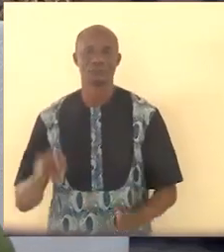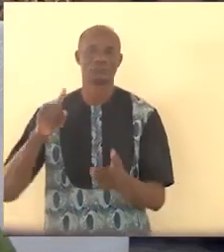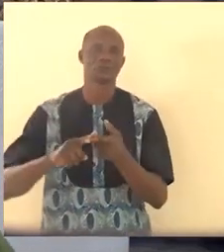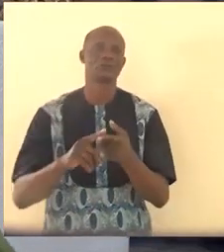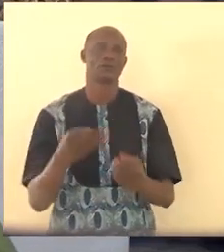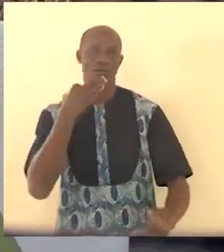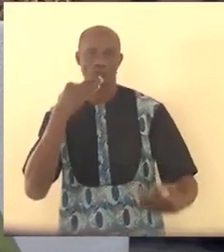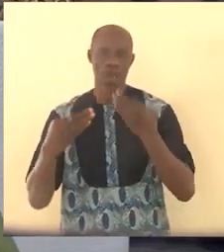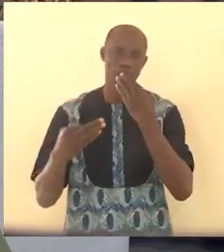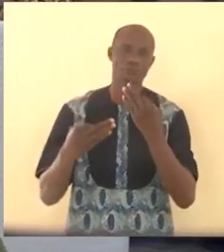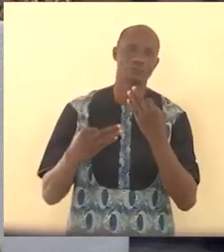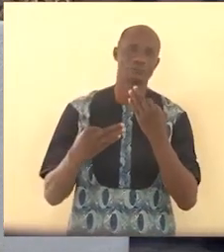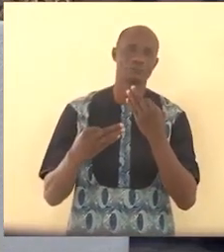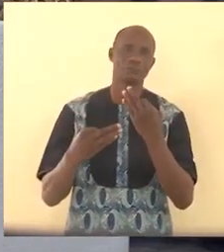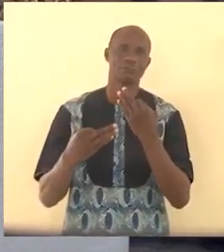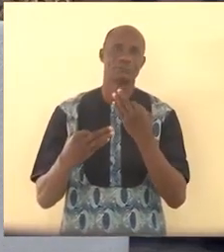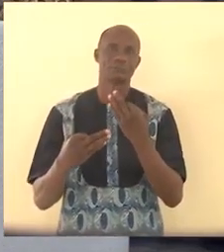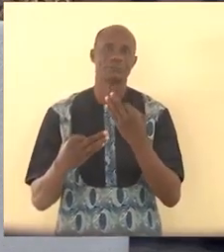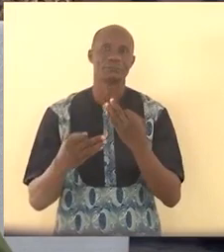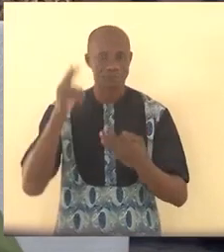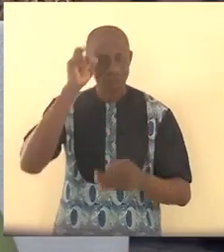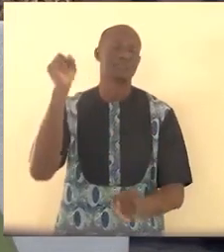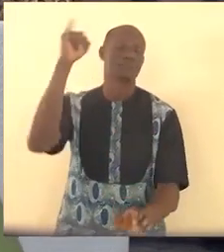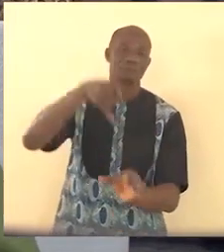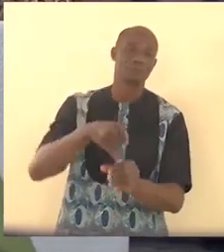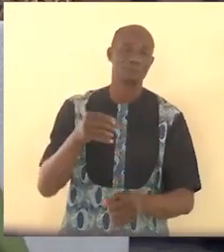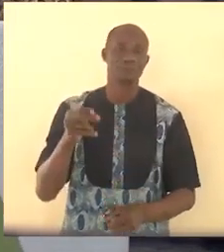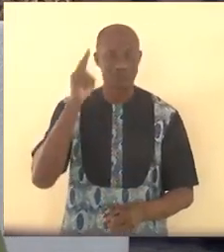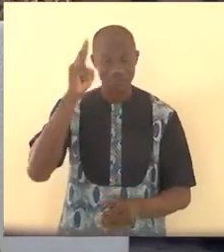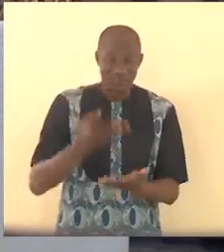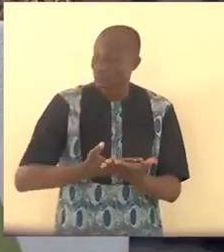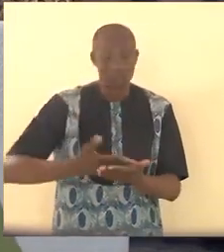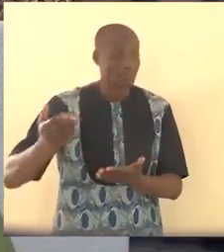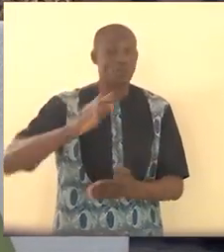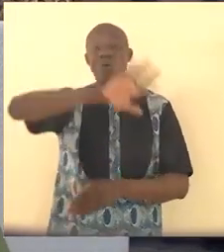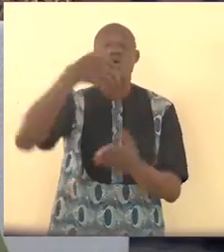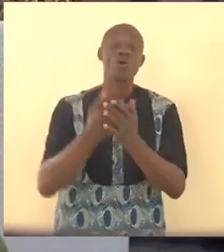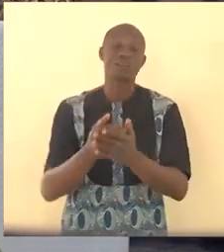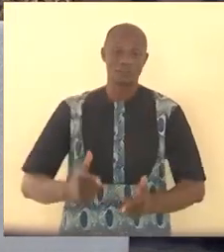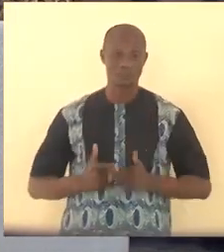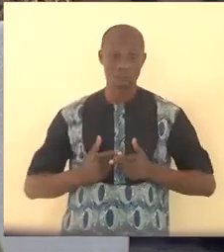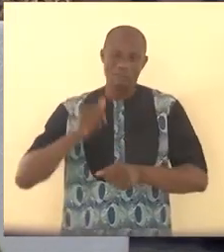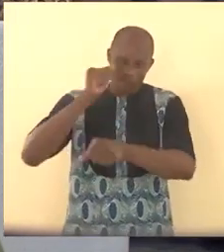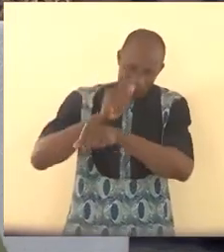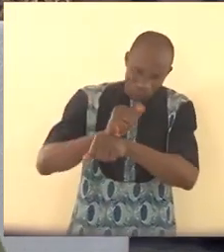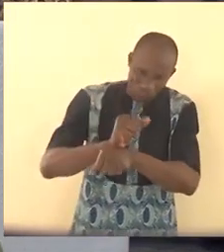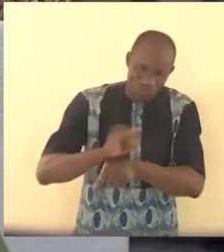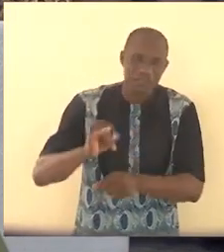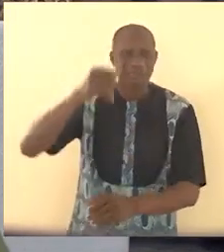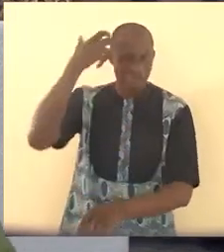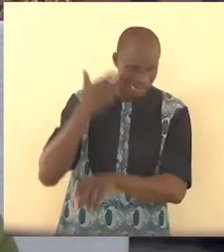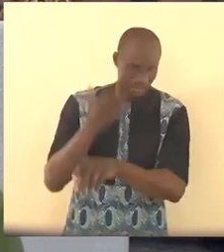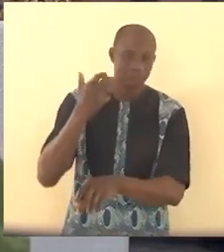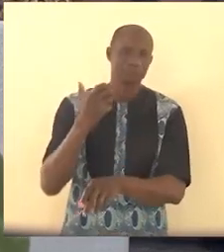to feed his cocaine habit. I hope you know. So he spends his whole life working